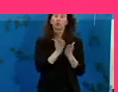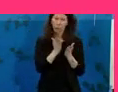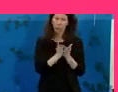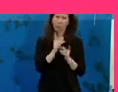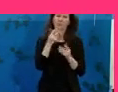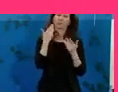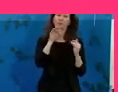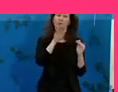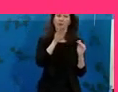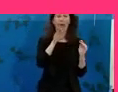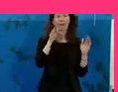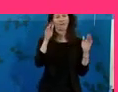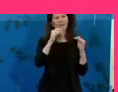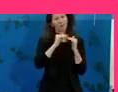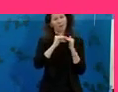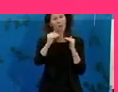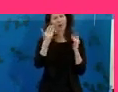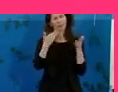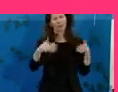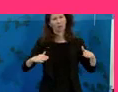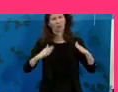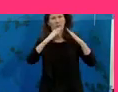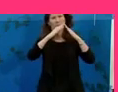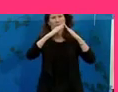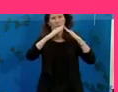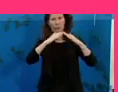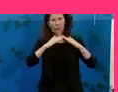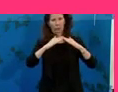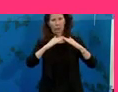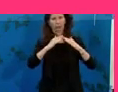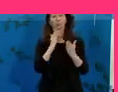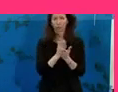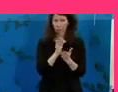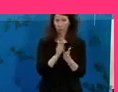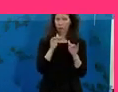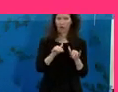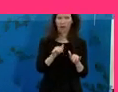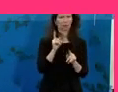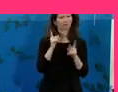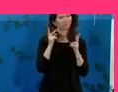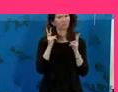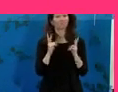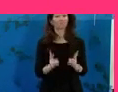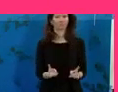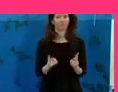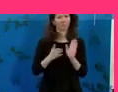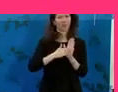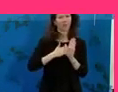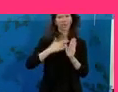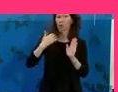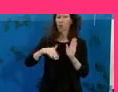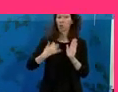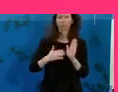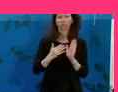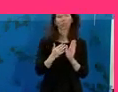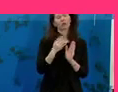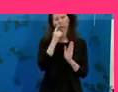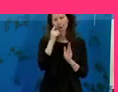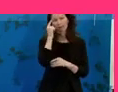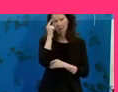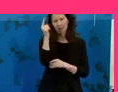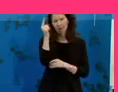Wednesday. But I am optimistic that the measures are already having an effect, which is very early because they have only been in place for